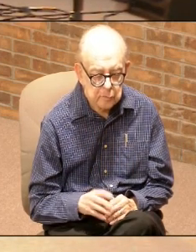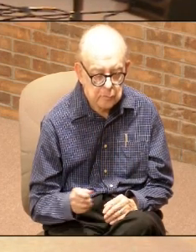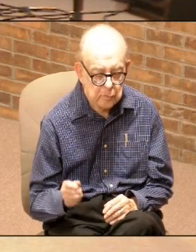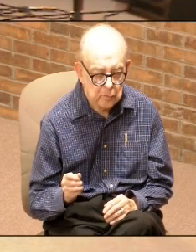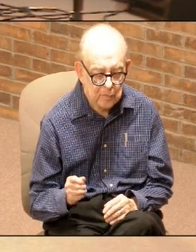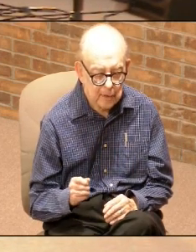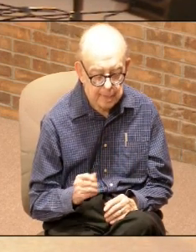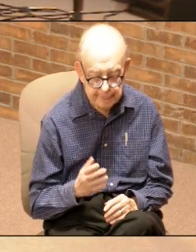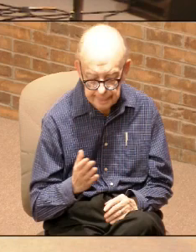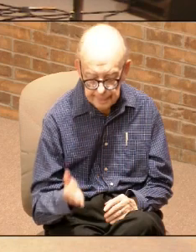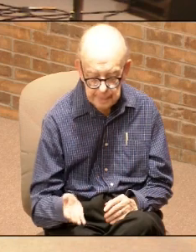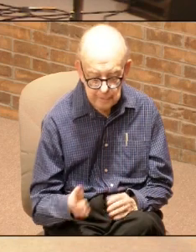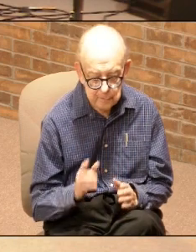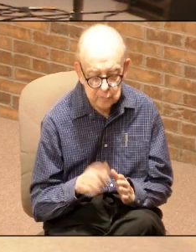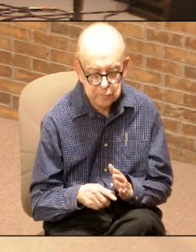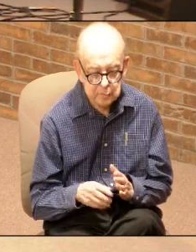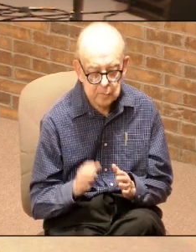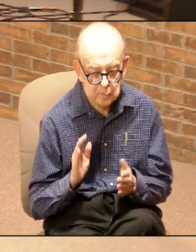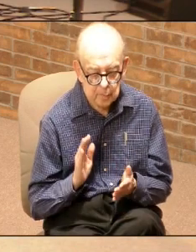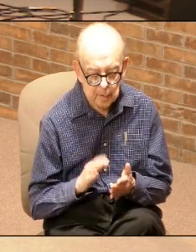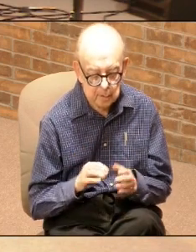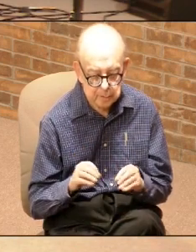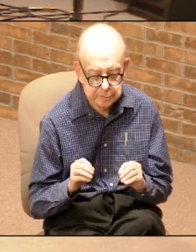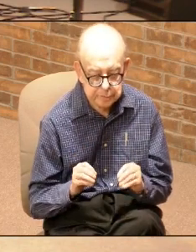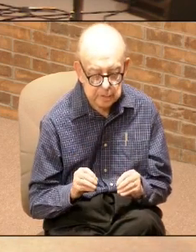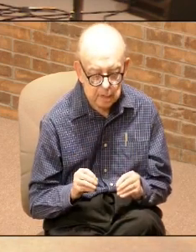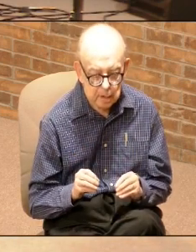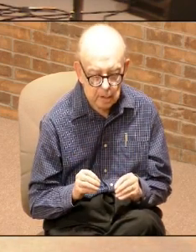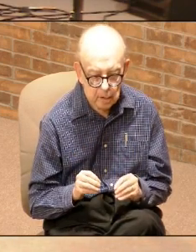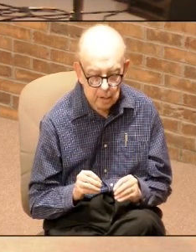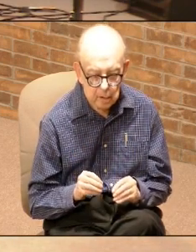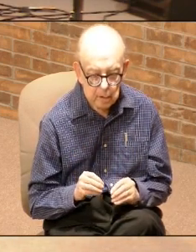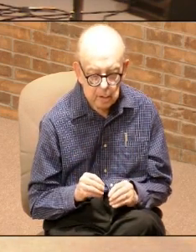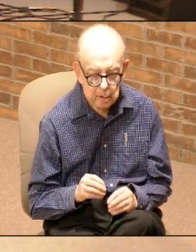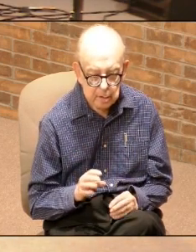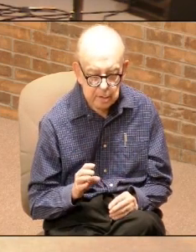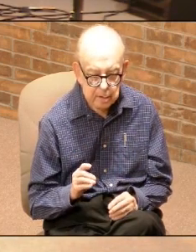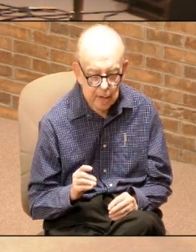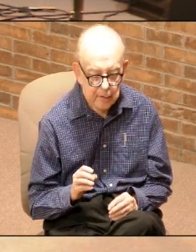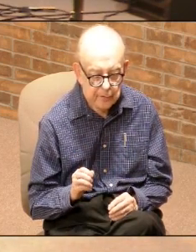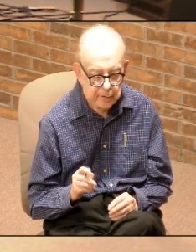Came down a little bit later, there was a little grocery store there, and it was called Dablett's.